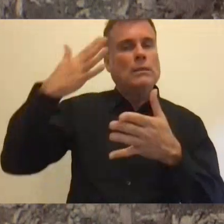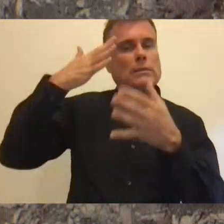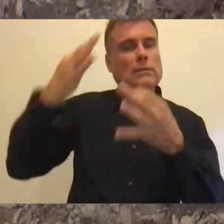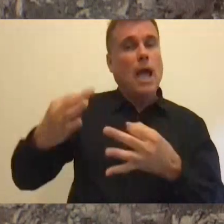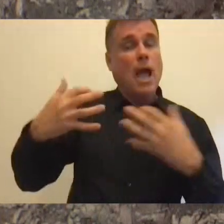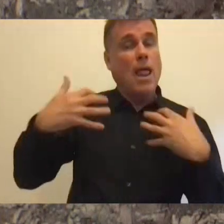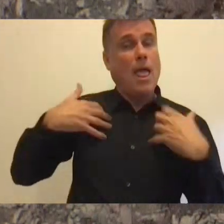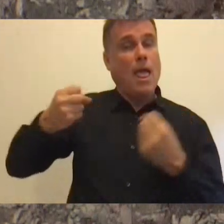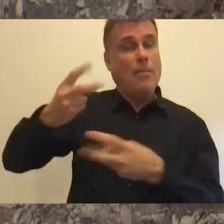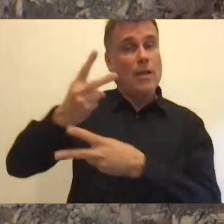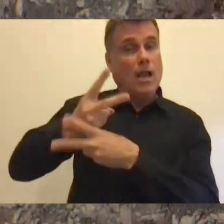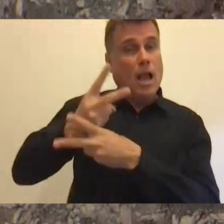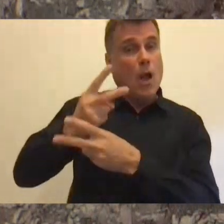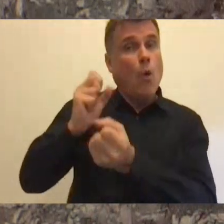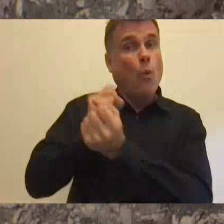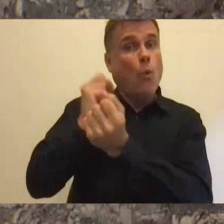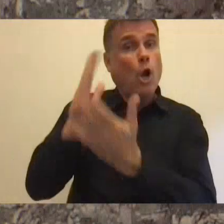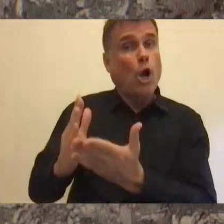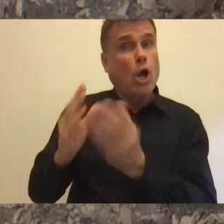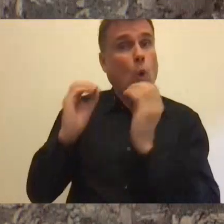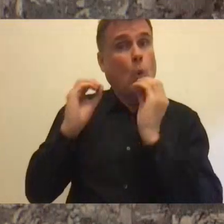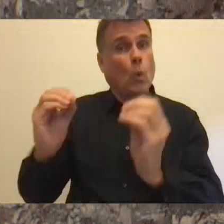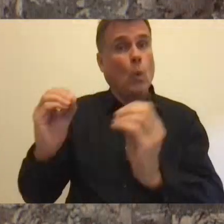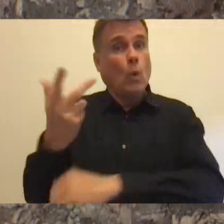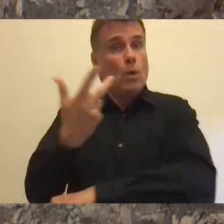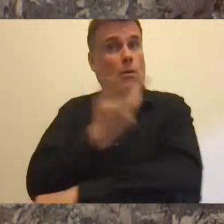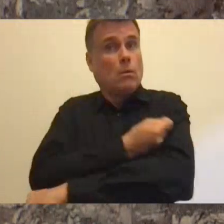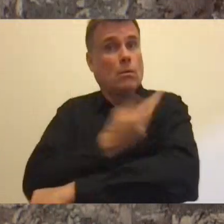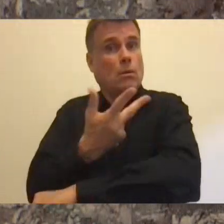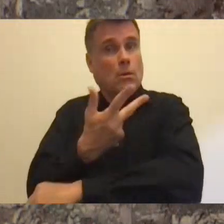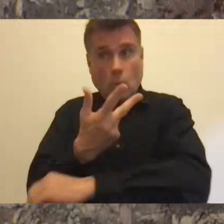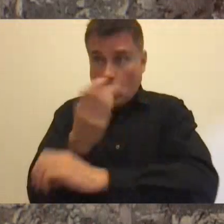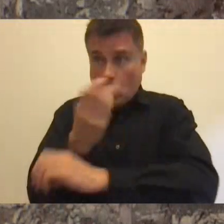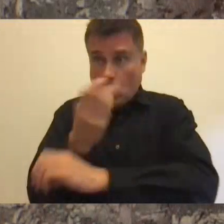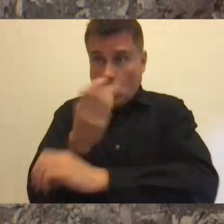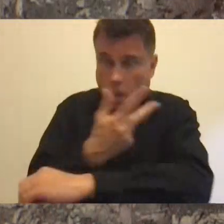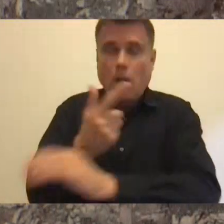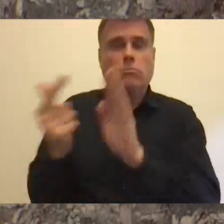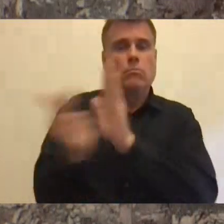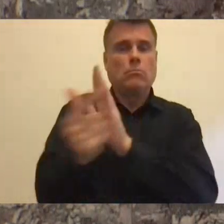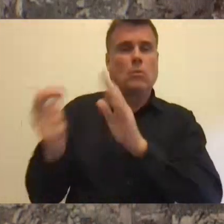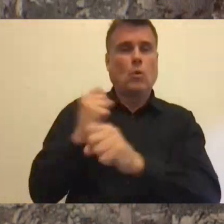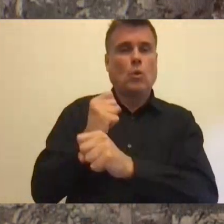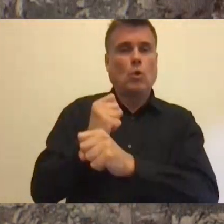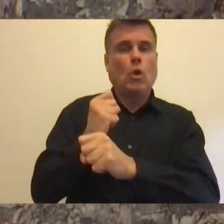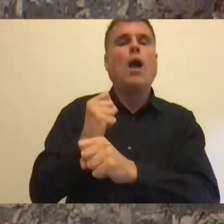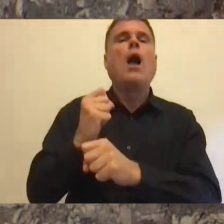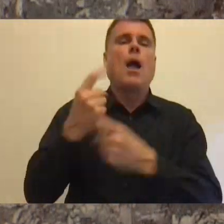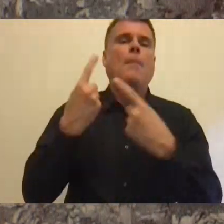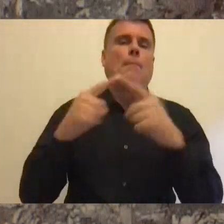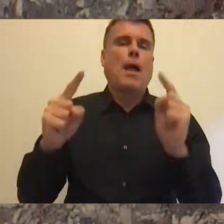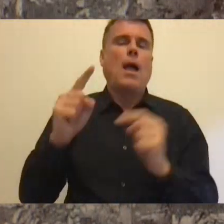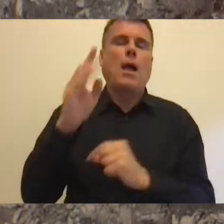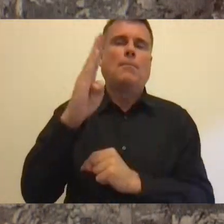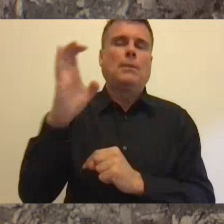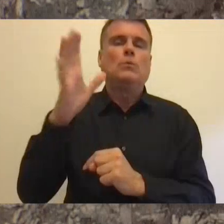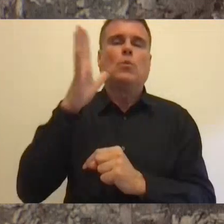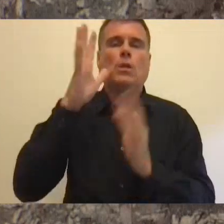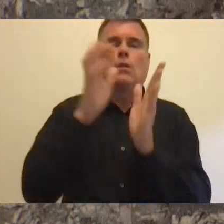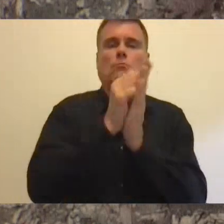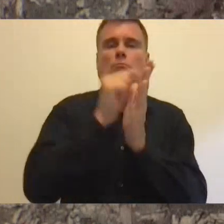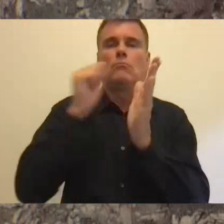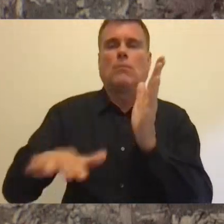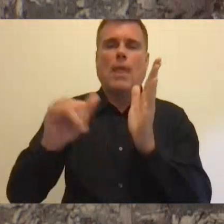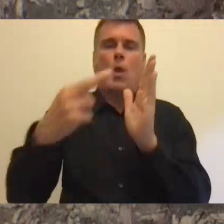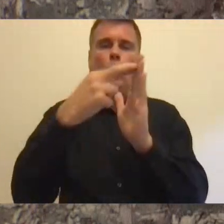dropping vaccine mandates, BC stubbornly clings to its nonsensical and divisive policy.